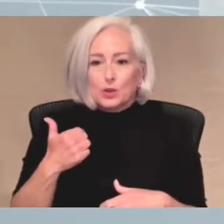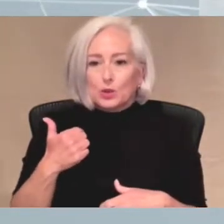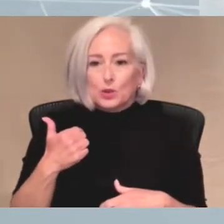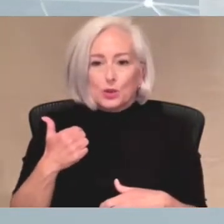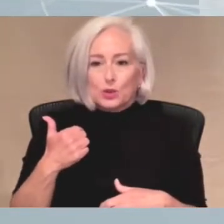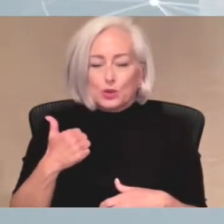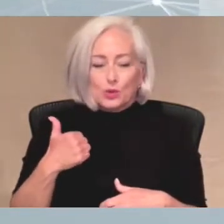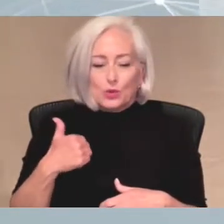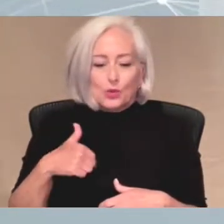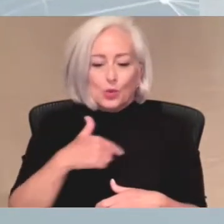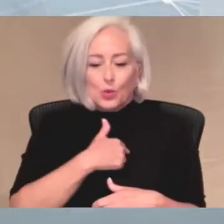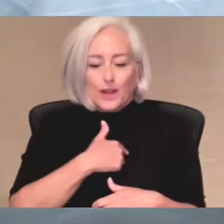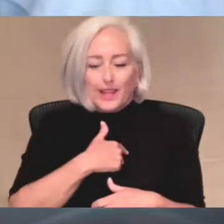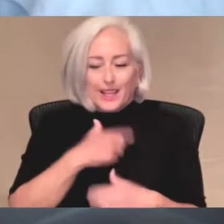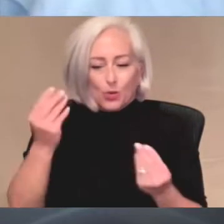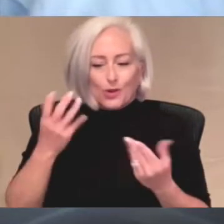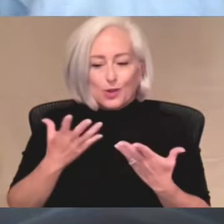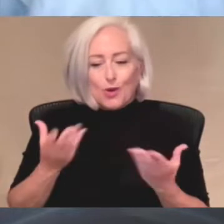discouraging, perhaps,